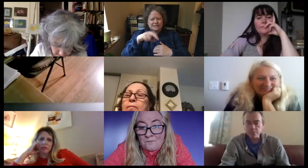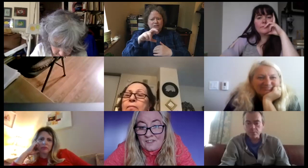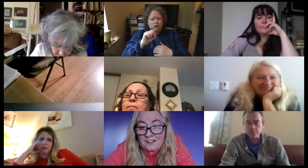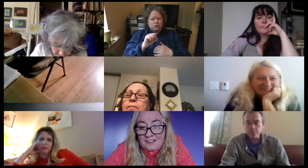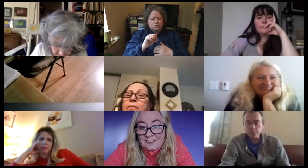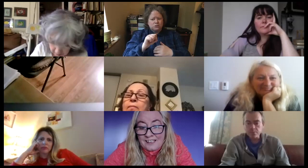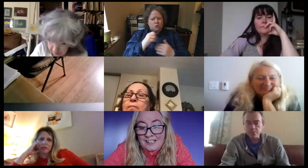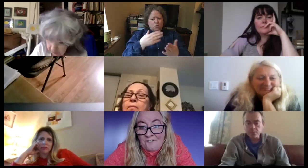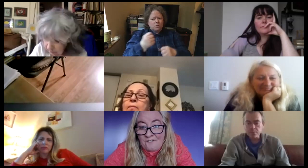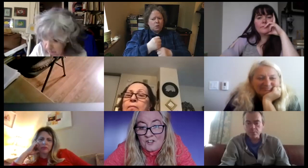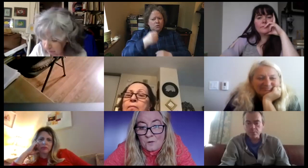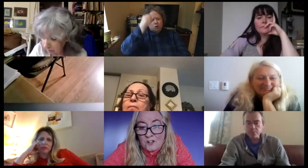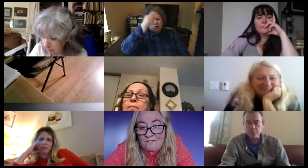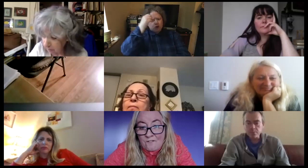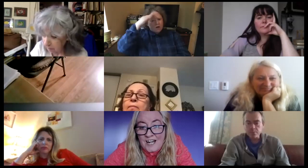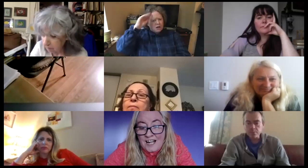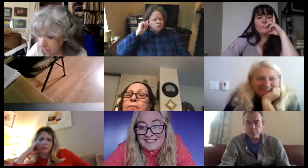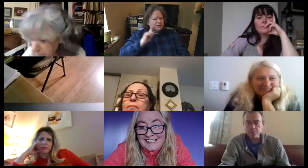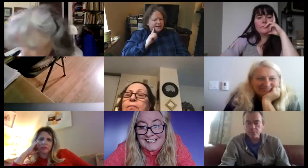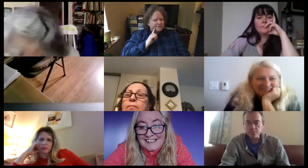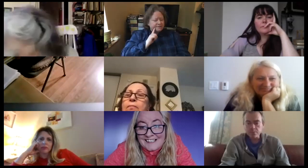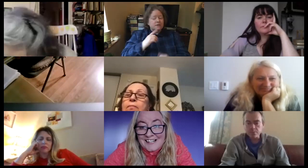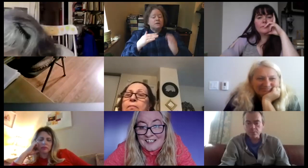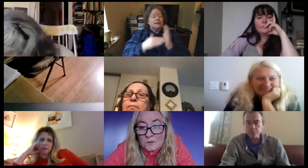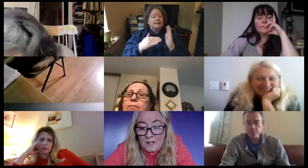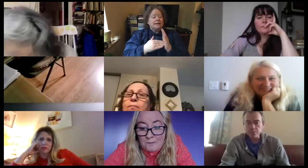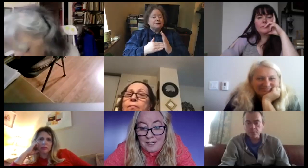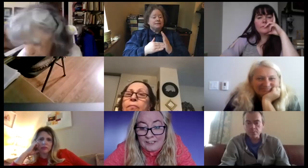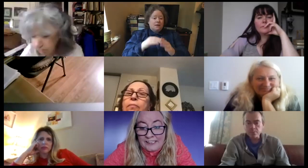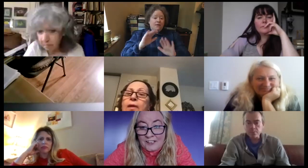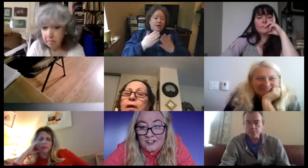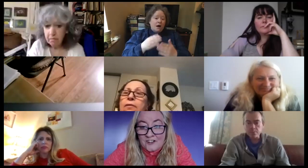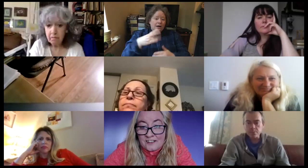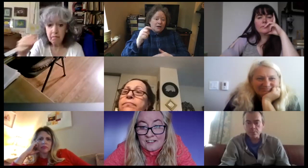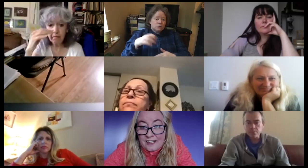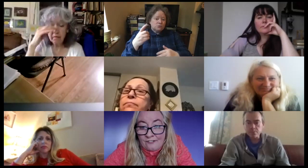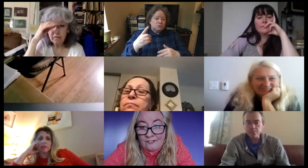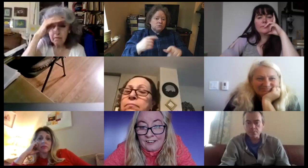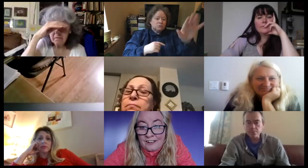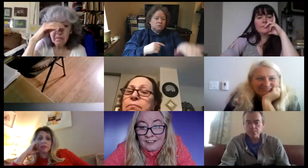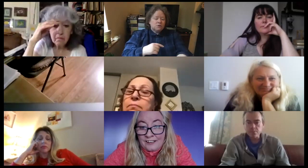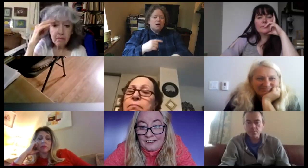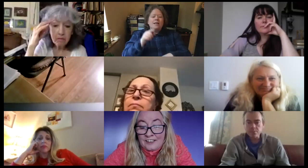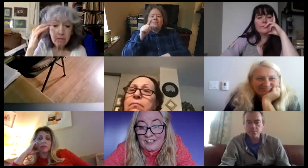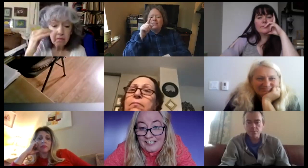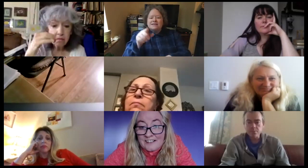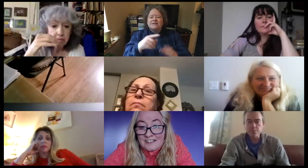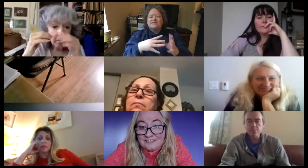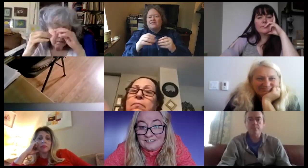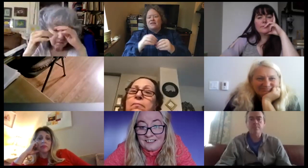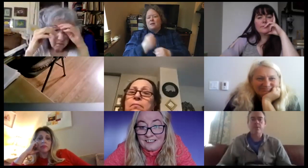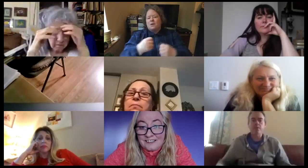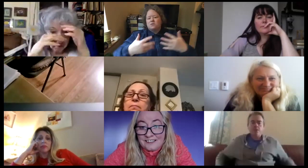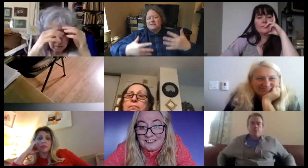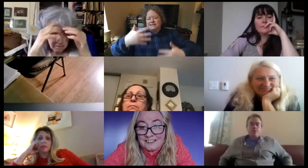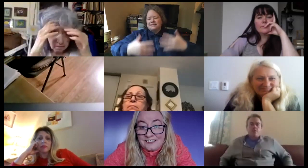So if Jewish deaf were not in the census, what about the Christian deaf? There is.